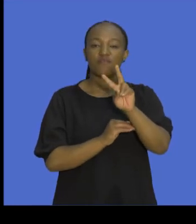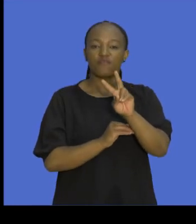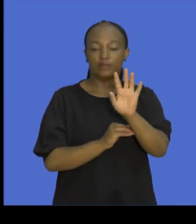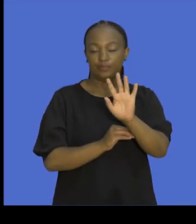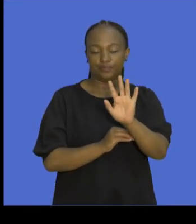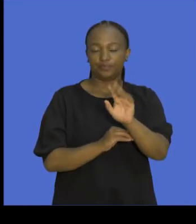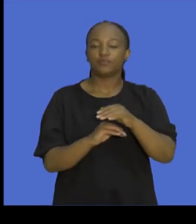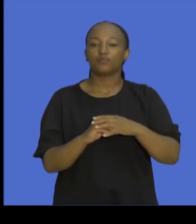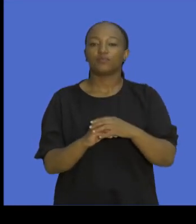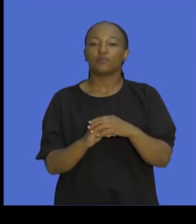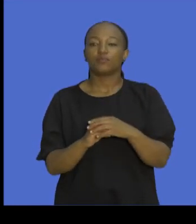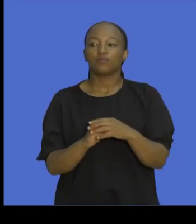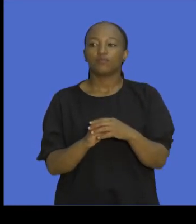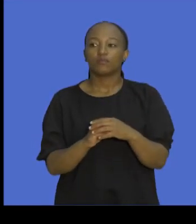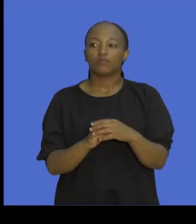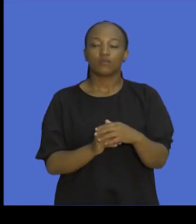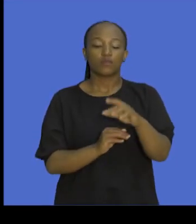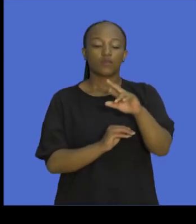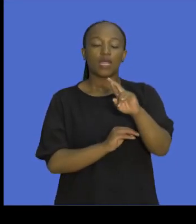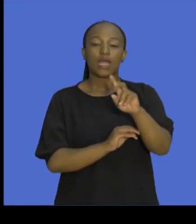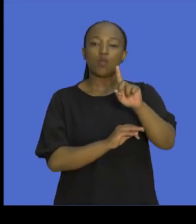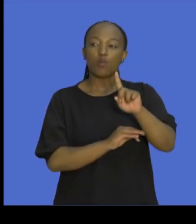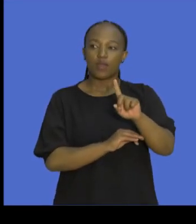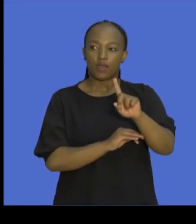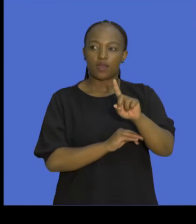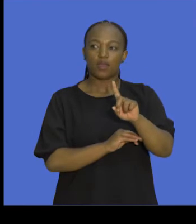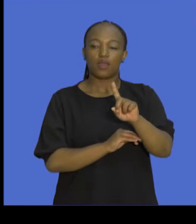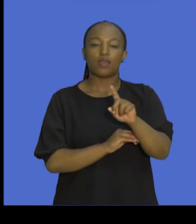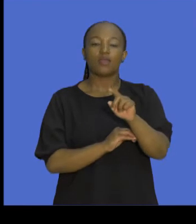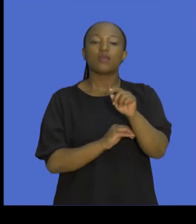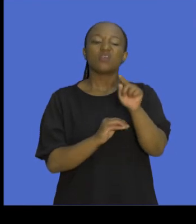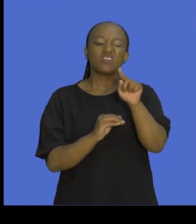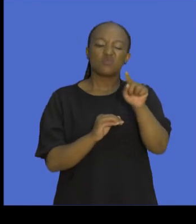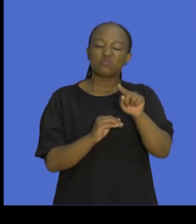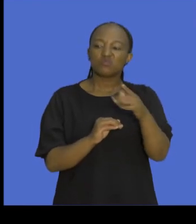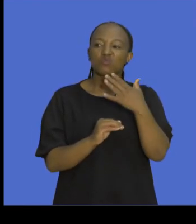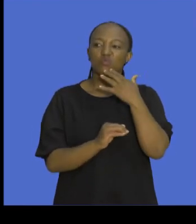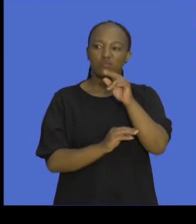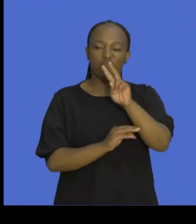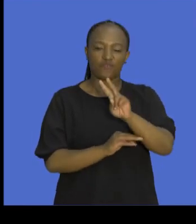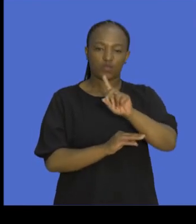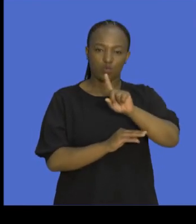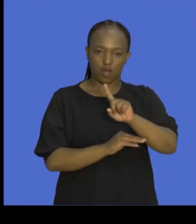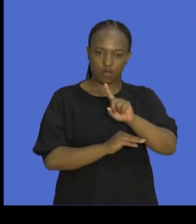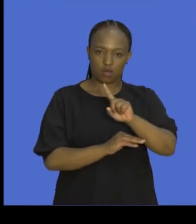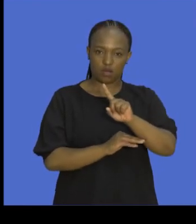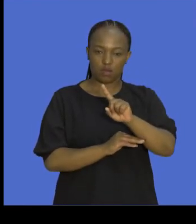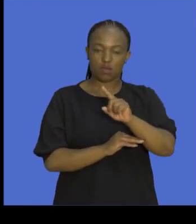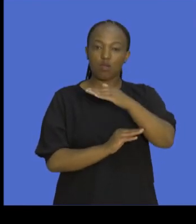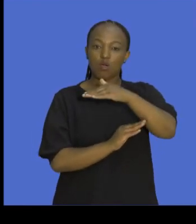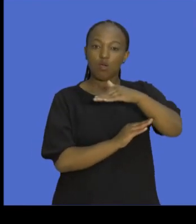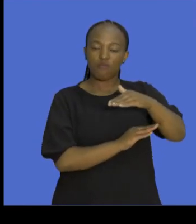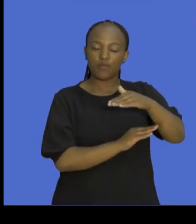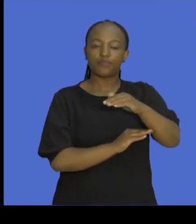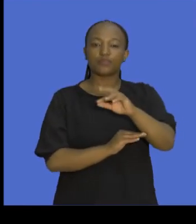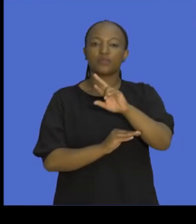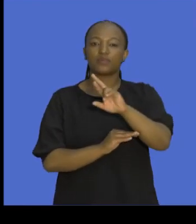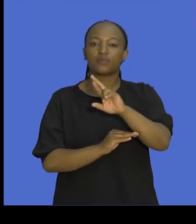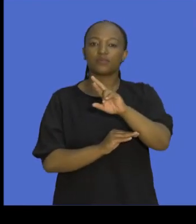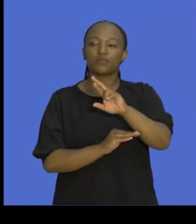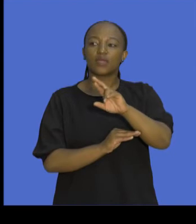saying R1, which is the resistance of the first light bulb, is equals to V1 over R1,